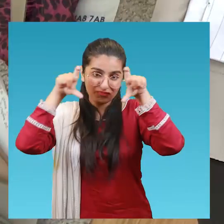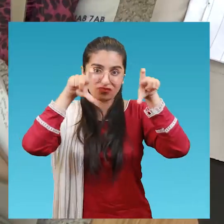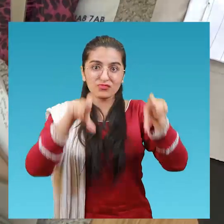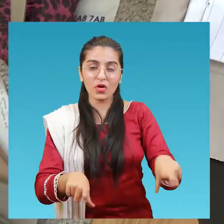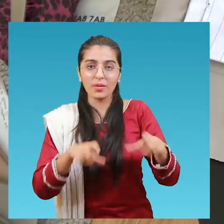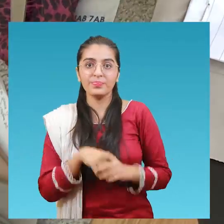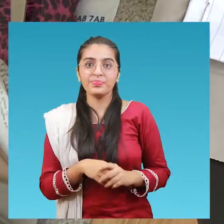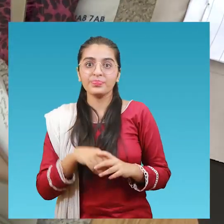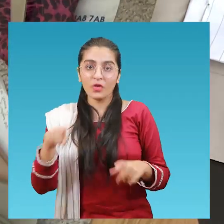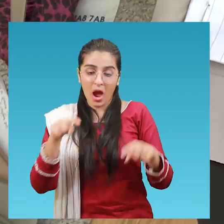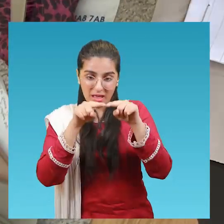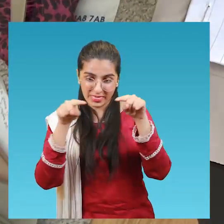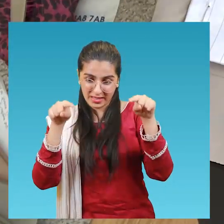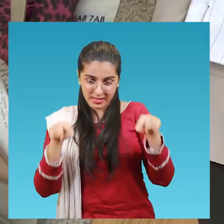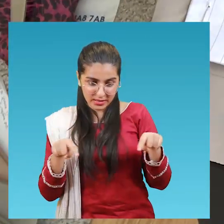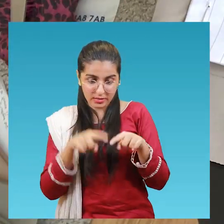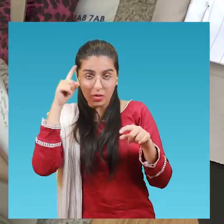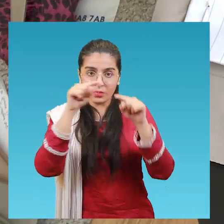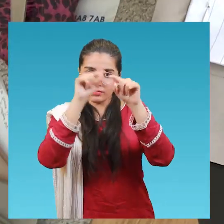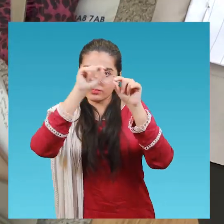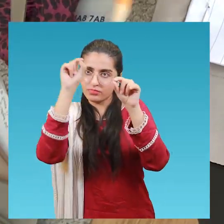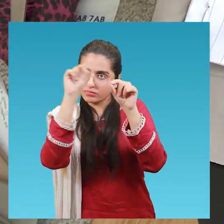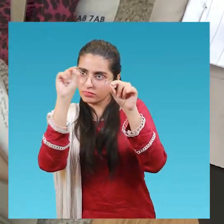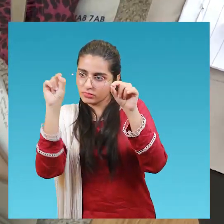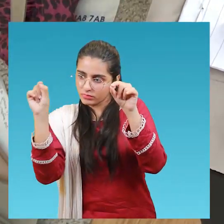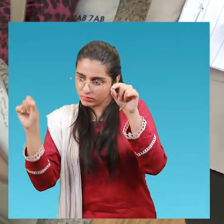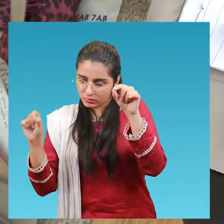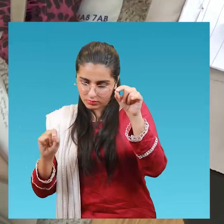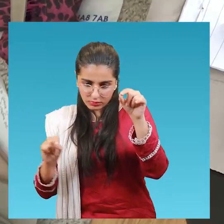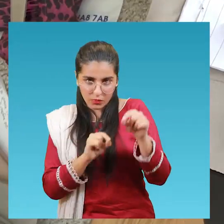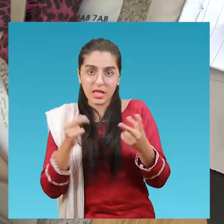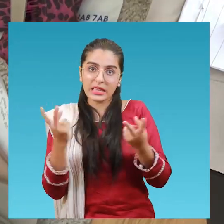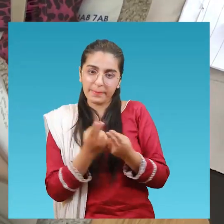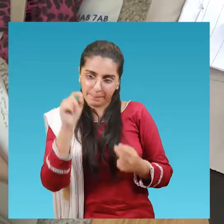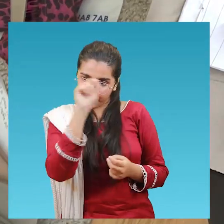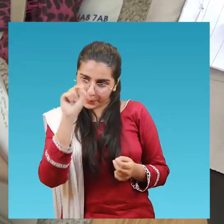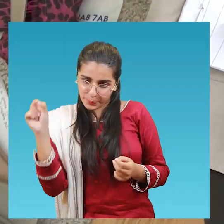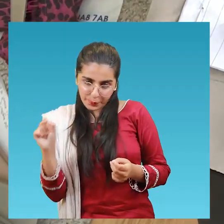paper mask on the square cutout of the cloth.